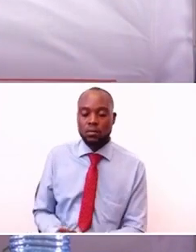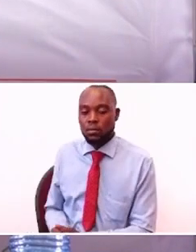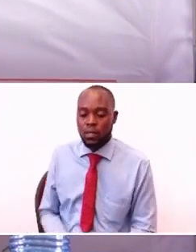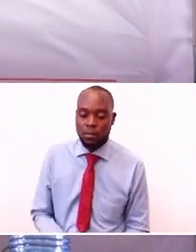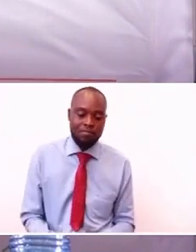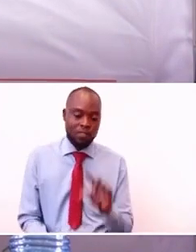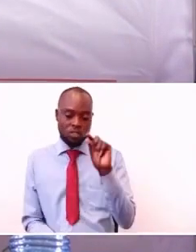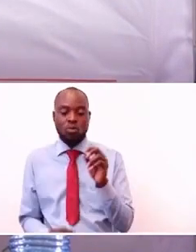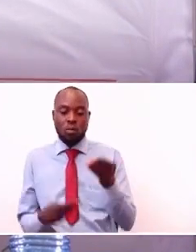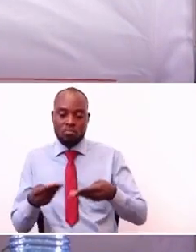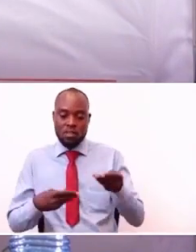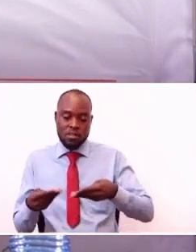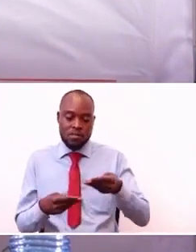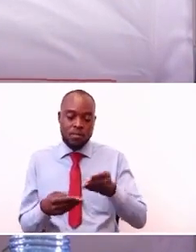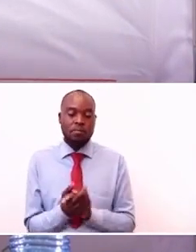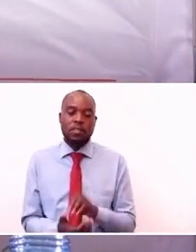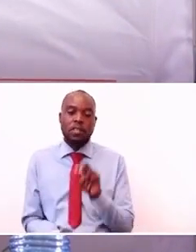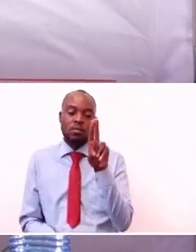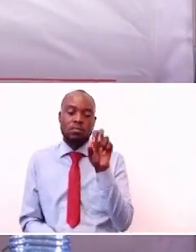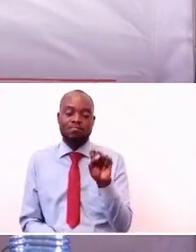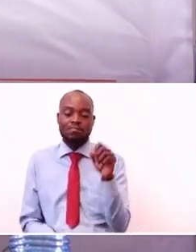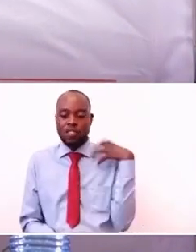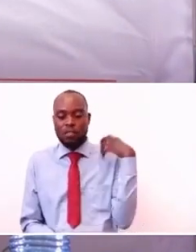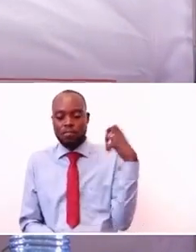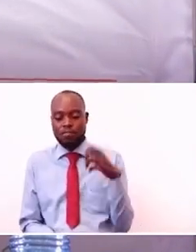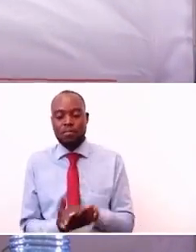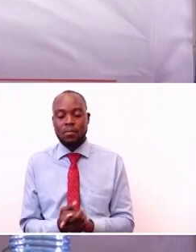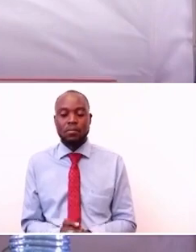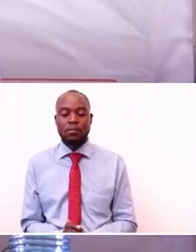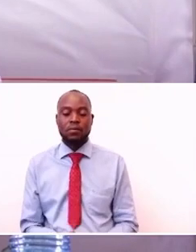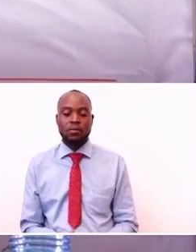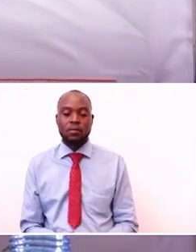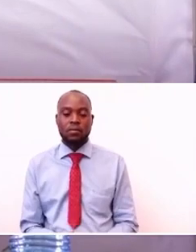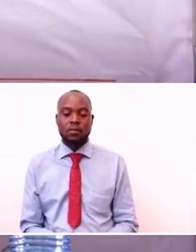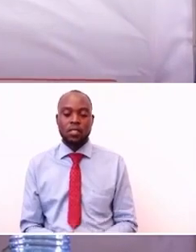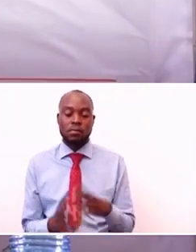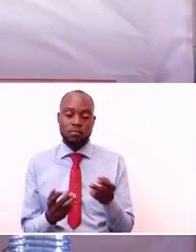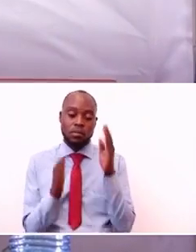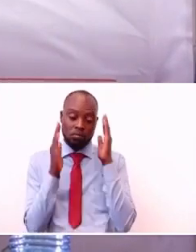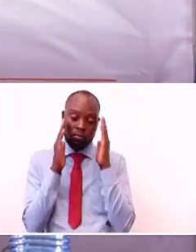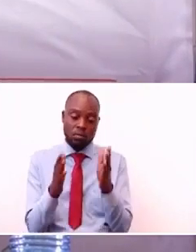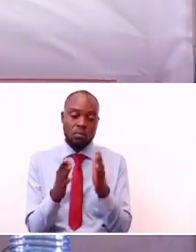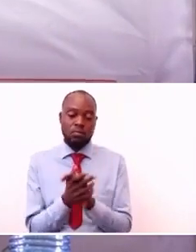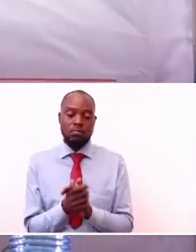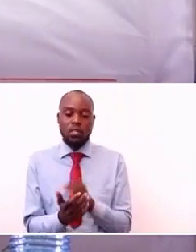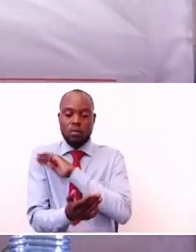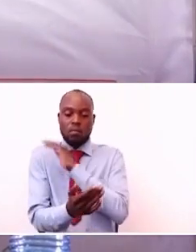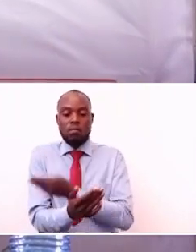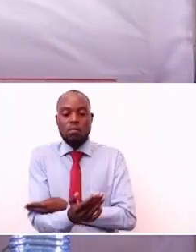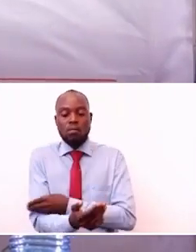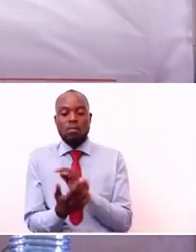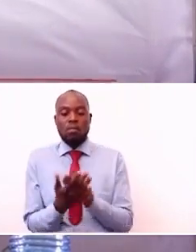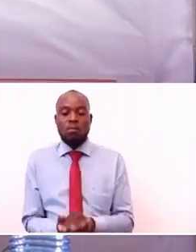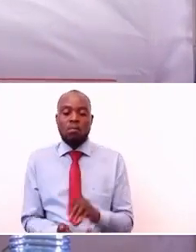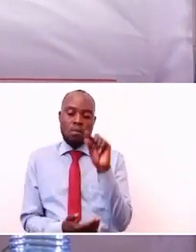Business Administration is a US government agency that focuses on empowering micro,